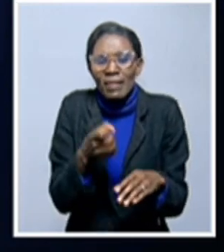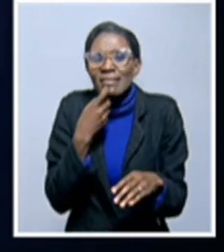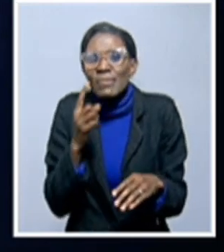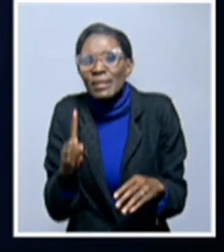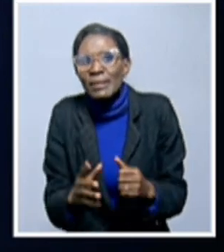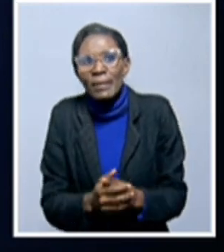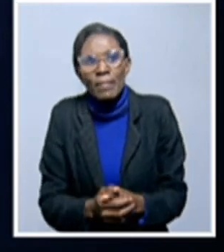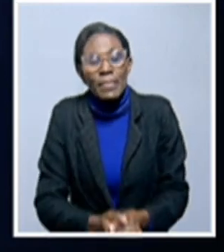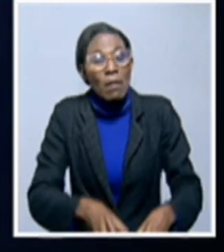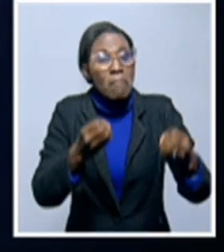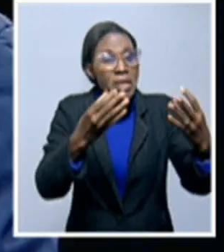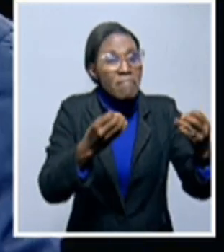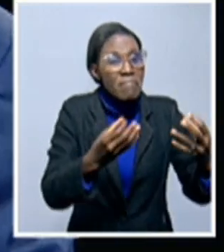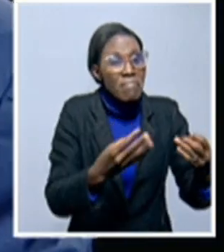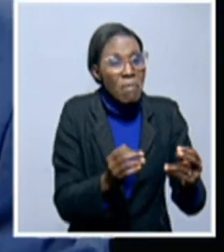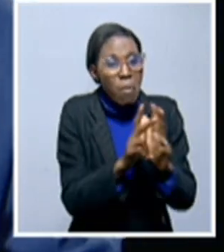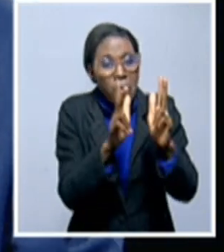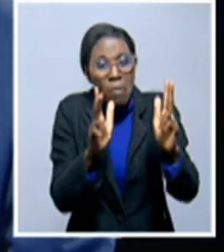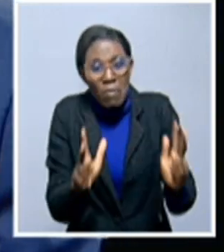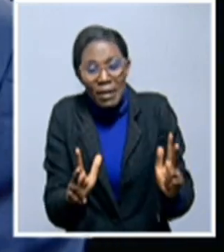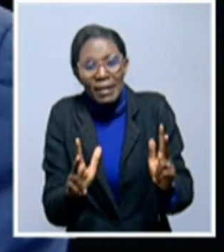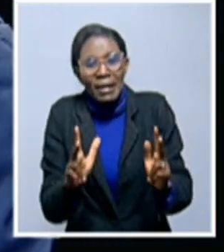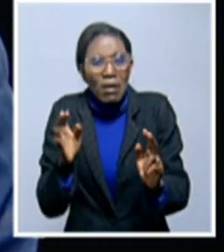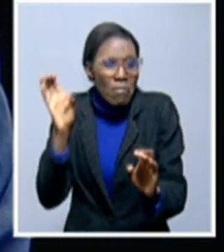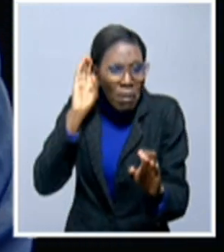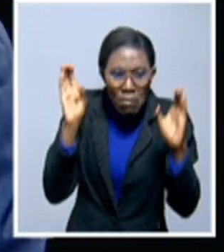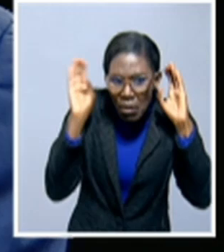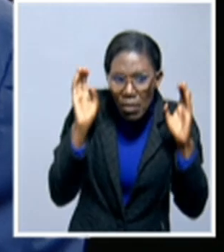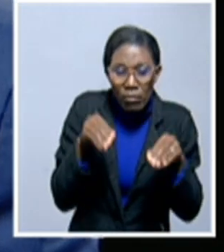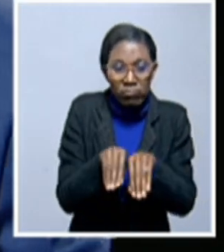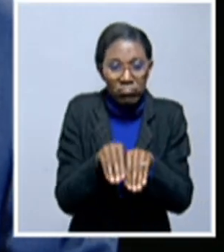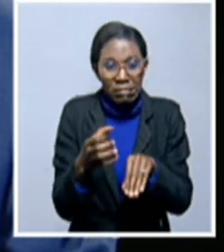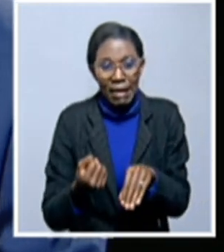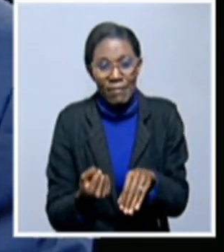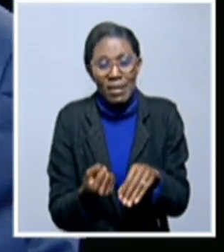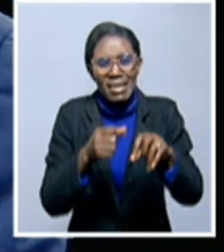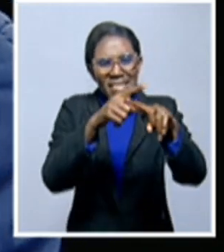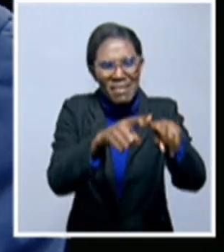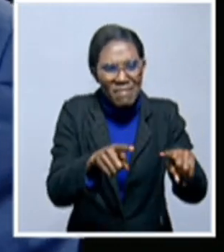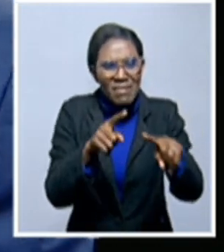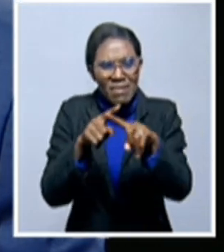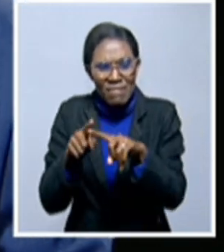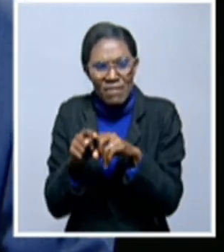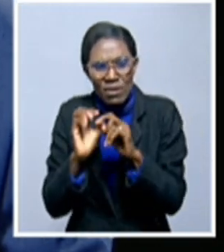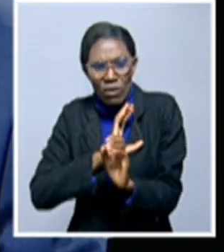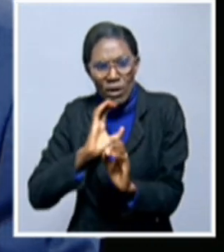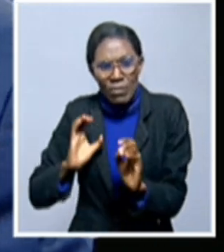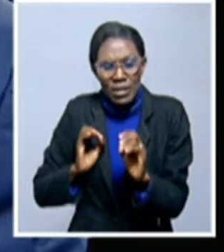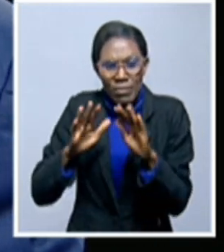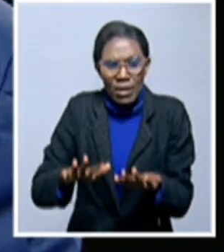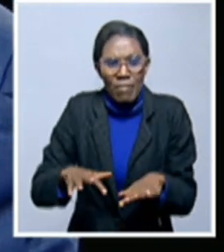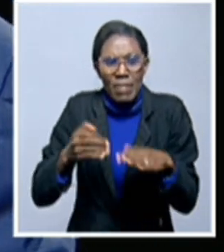of public hearing and oversight visits that were conducted by a numerous number of parliamentary standing